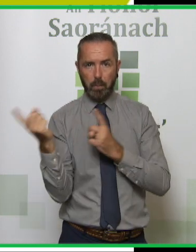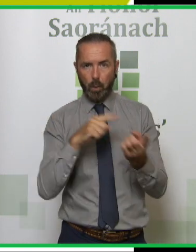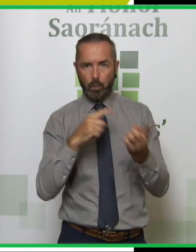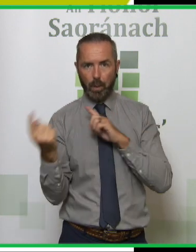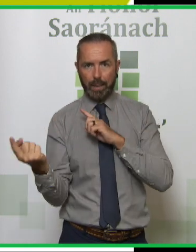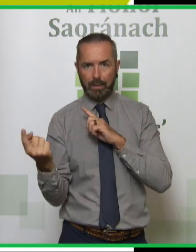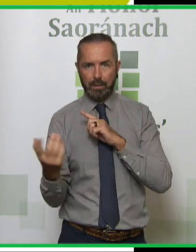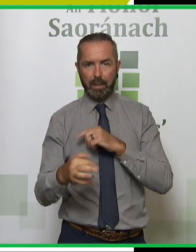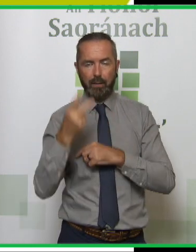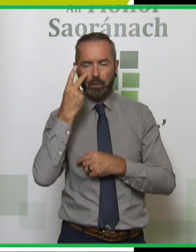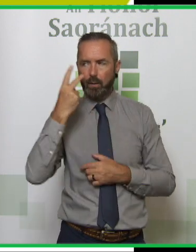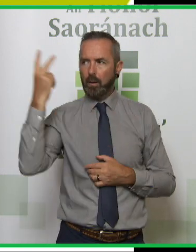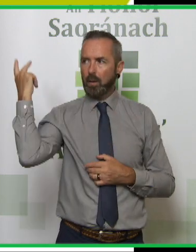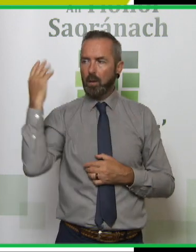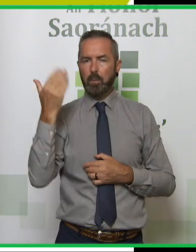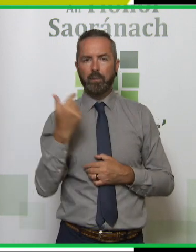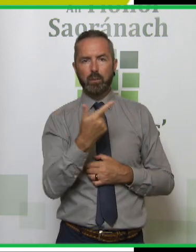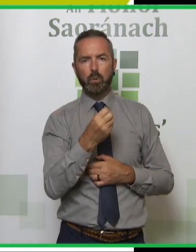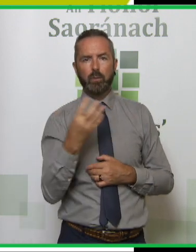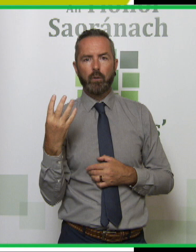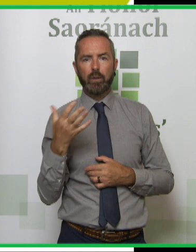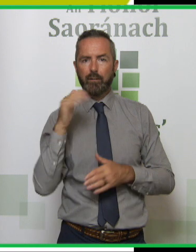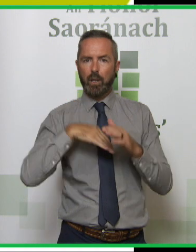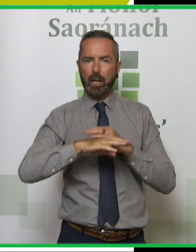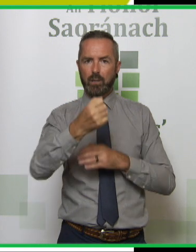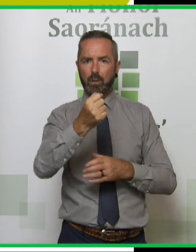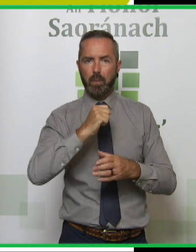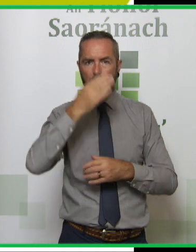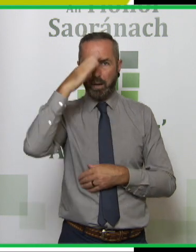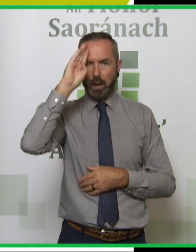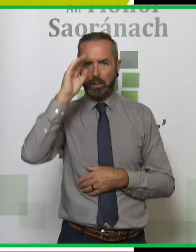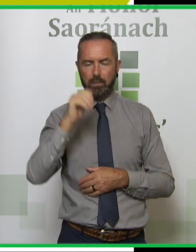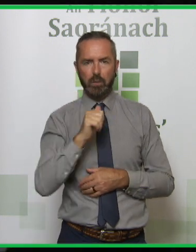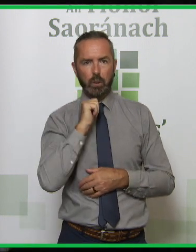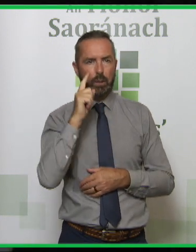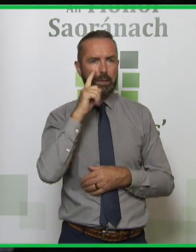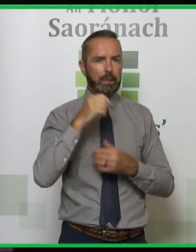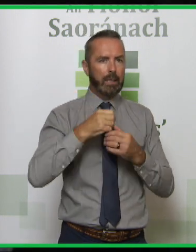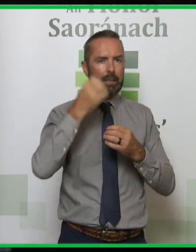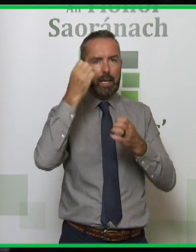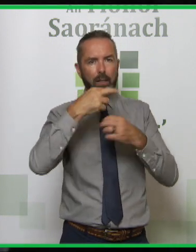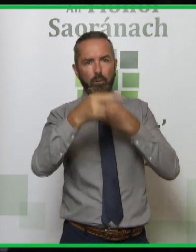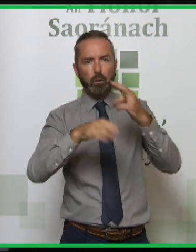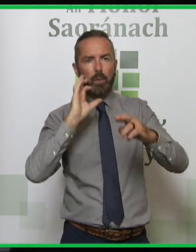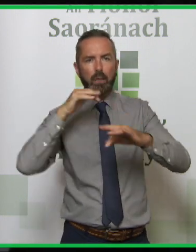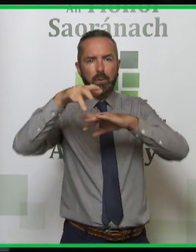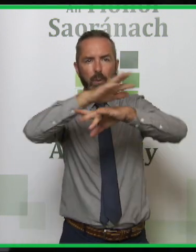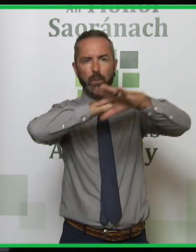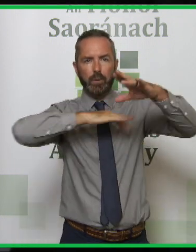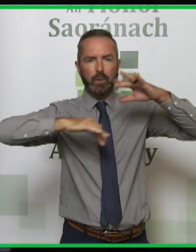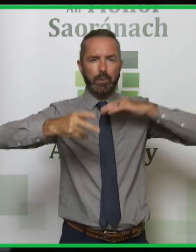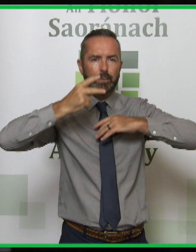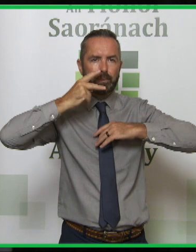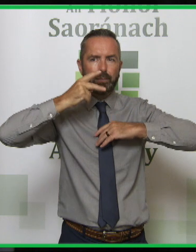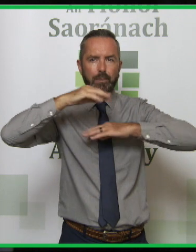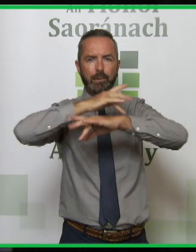to pre-2004, if you had walked into a bar in Ireland, you mightn't have seen the other side of the room because of smoking. But it was something we